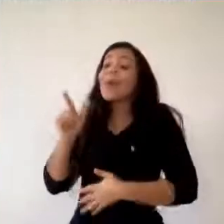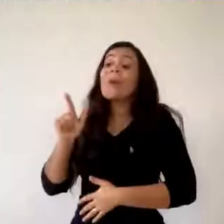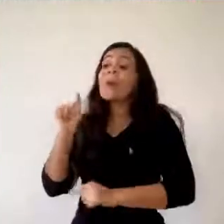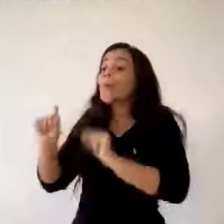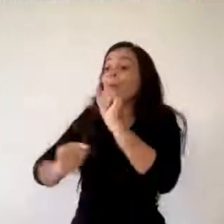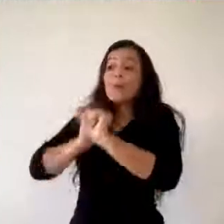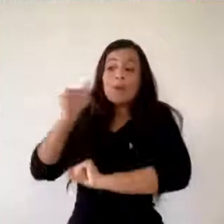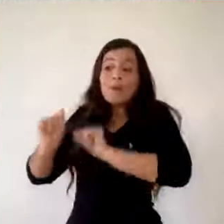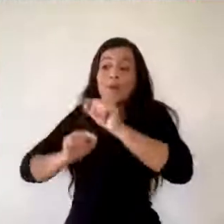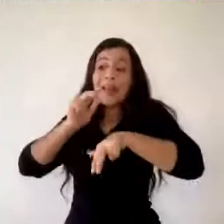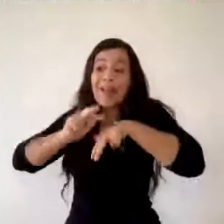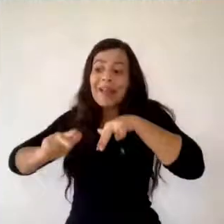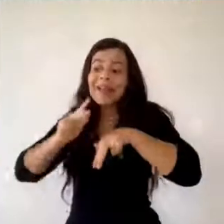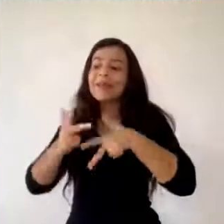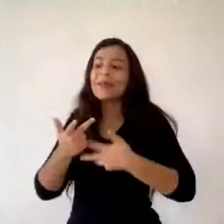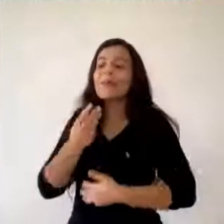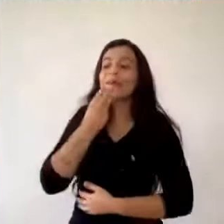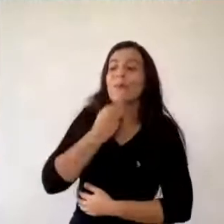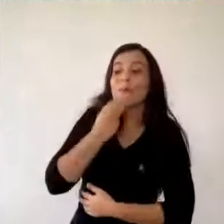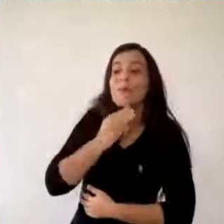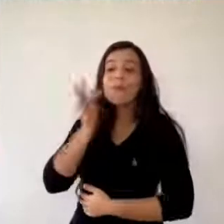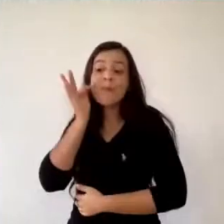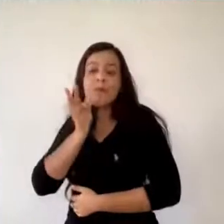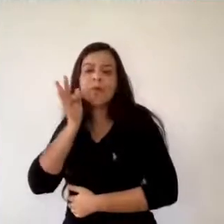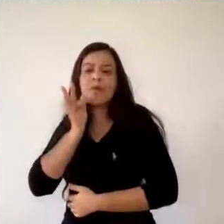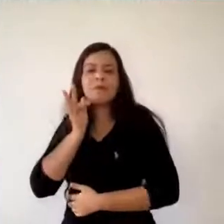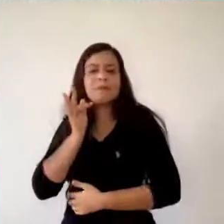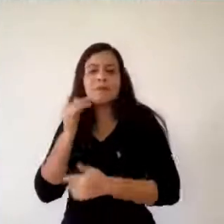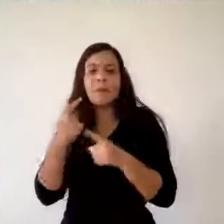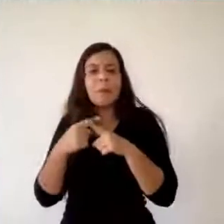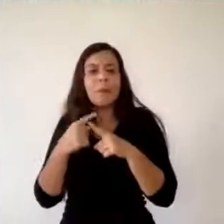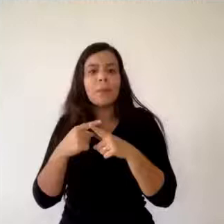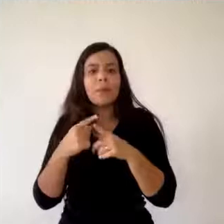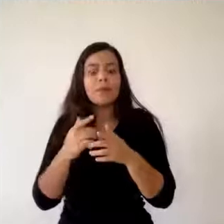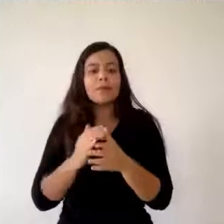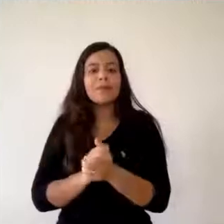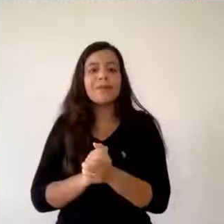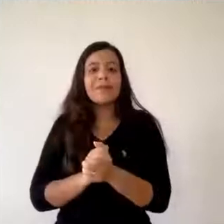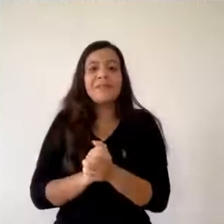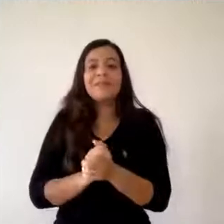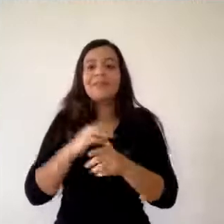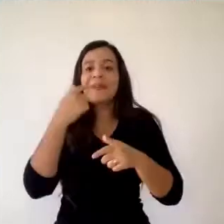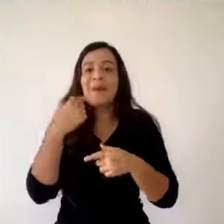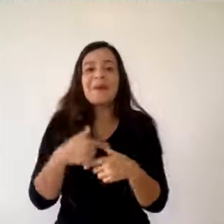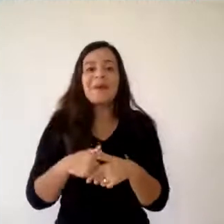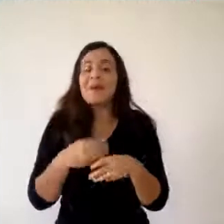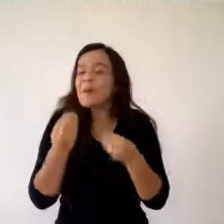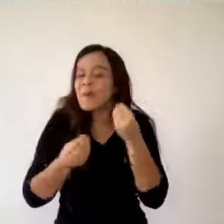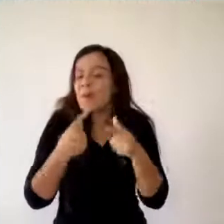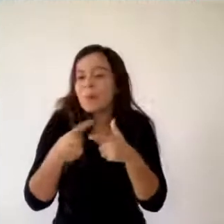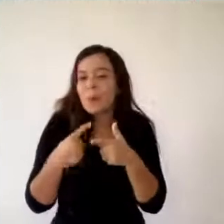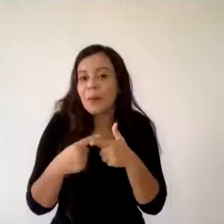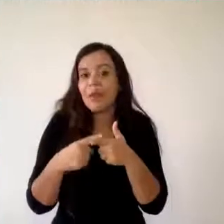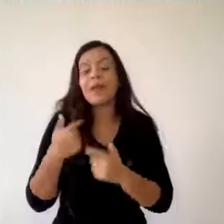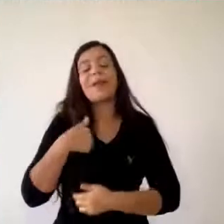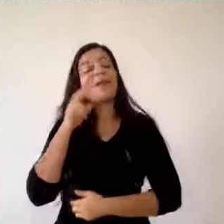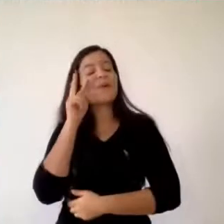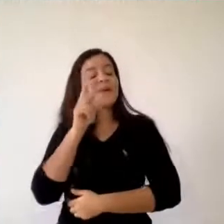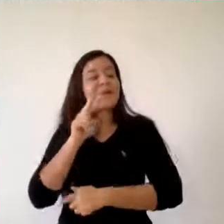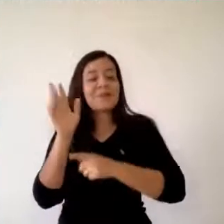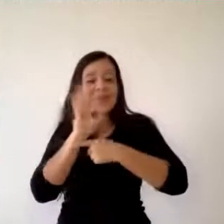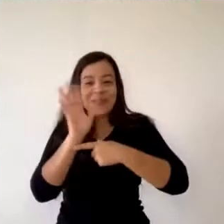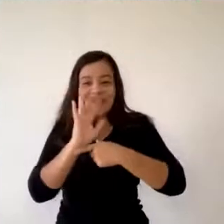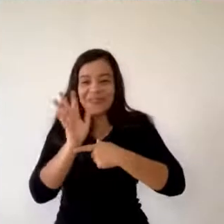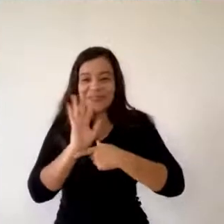baby genders. Why is it so important to know if it's a boy or a girl? I saw a video in